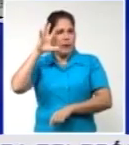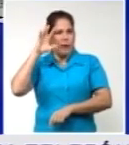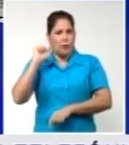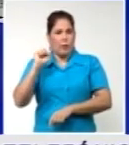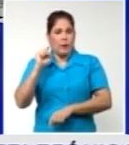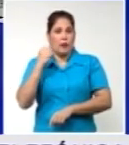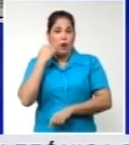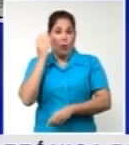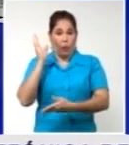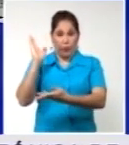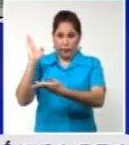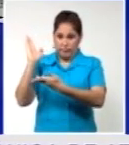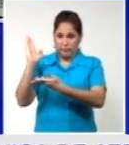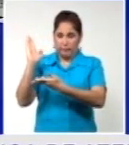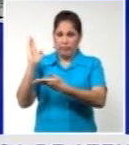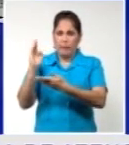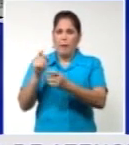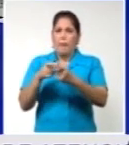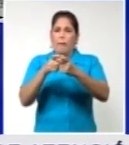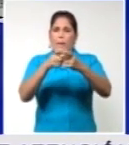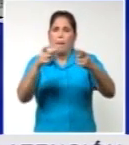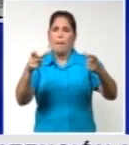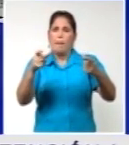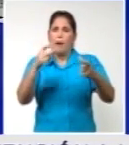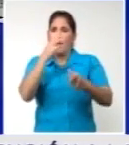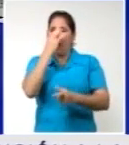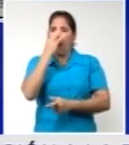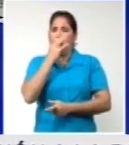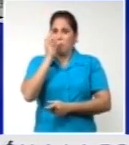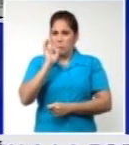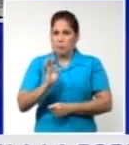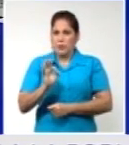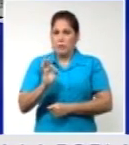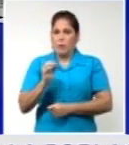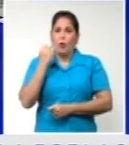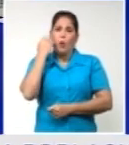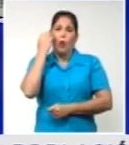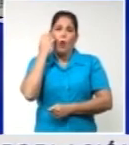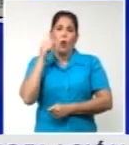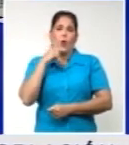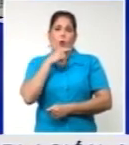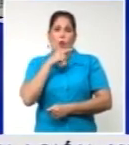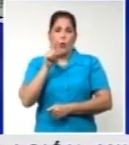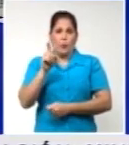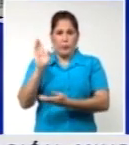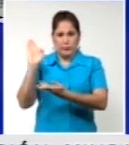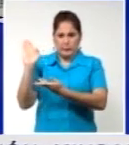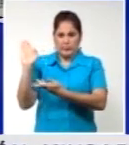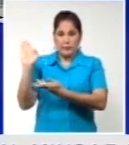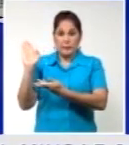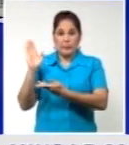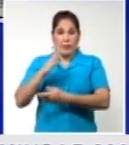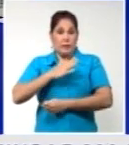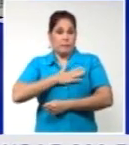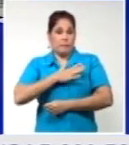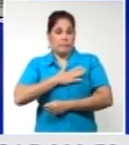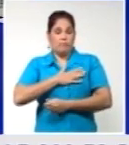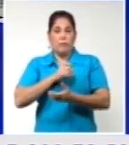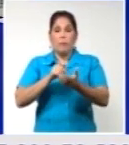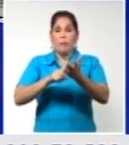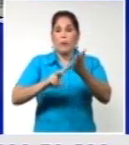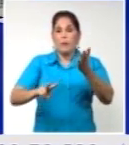to the pie chart is a table with the exact number of samples processed over that period, according to each of the country's